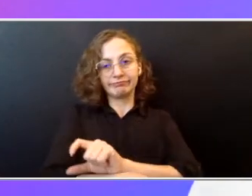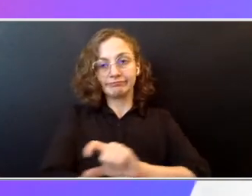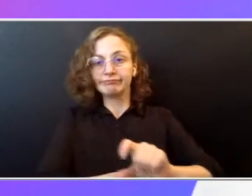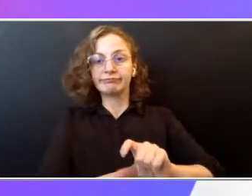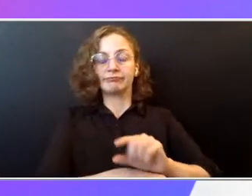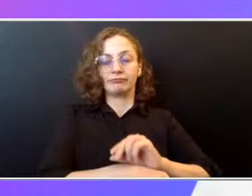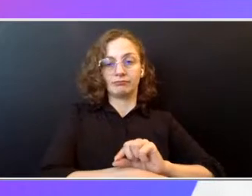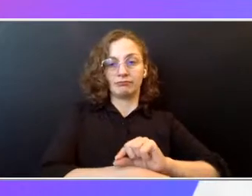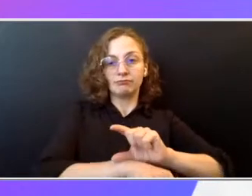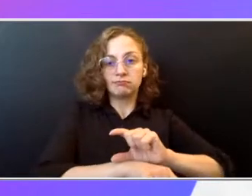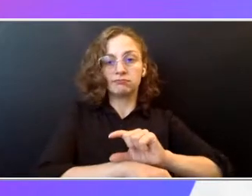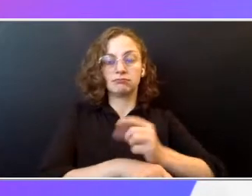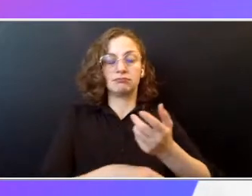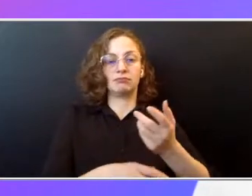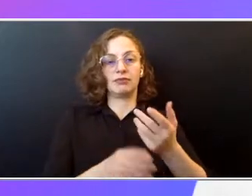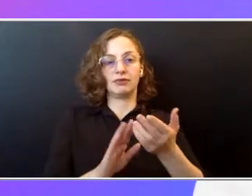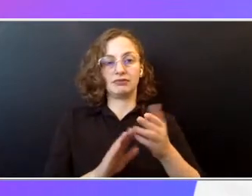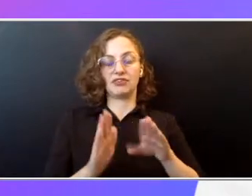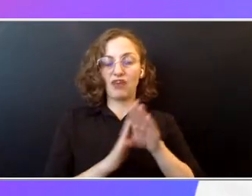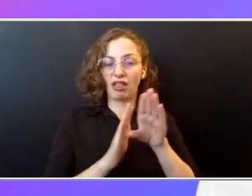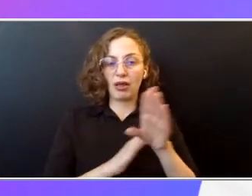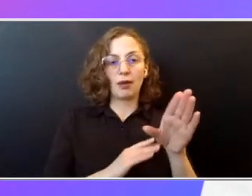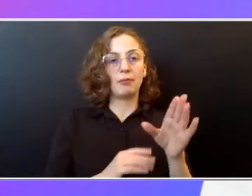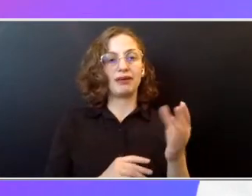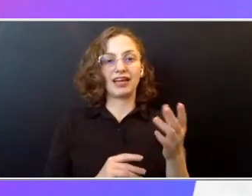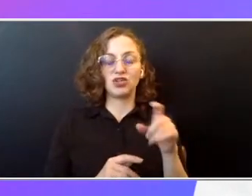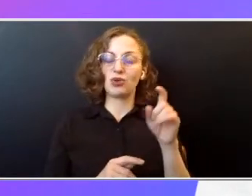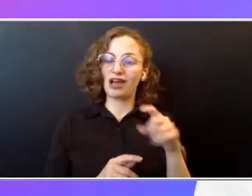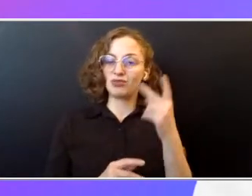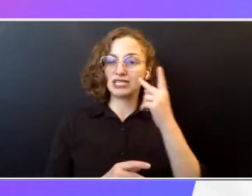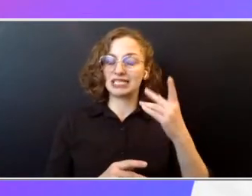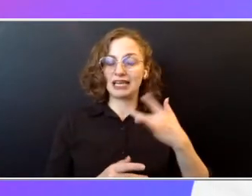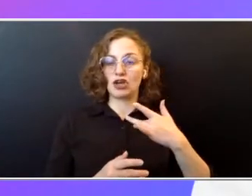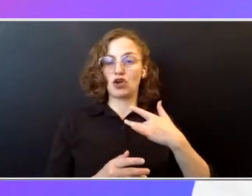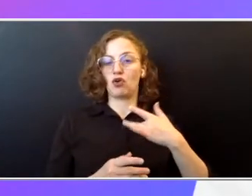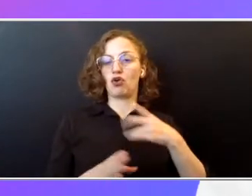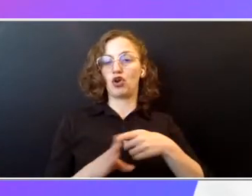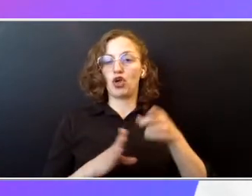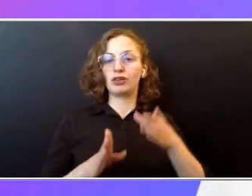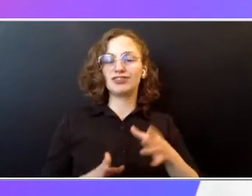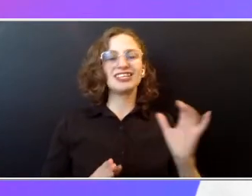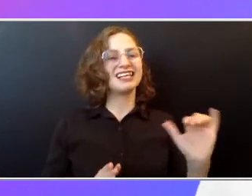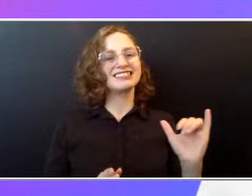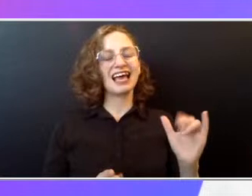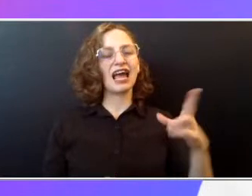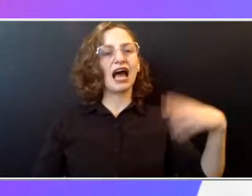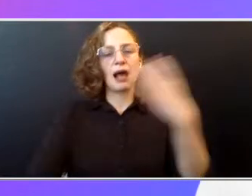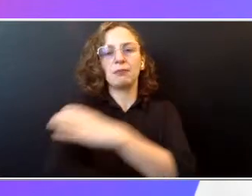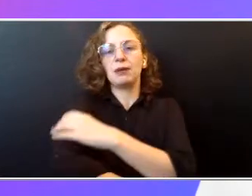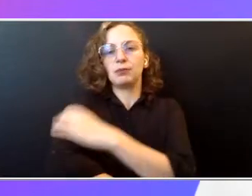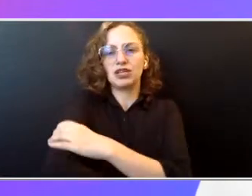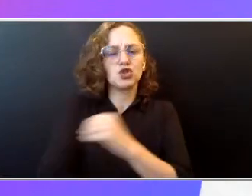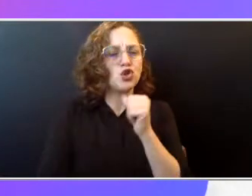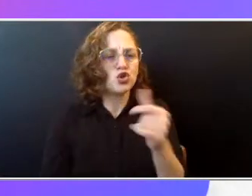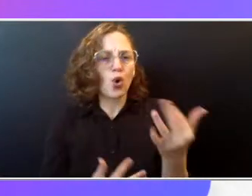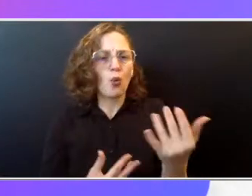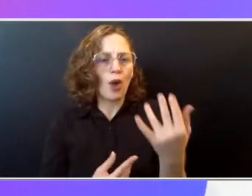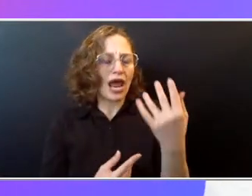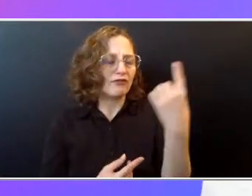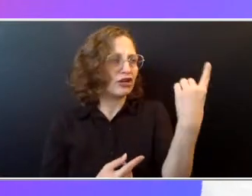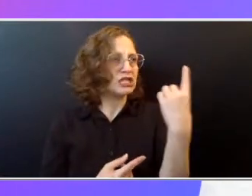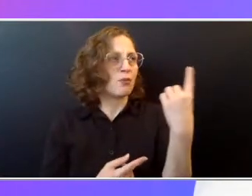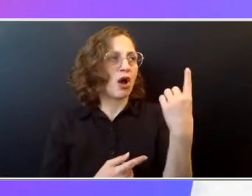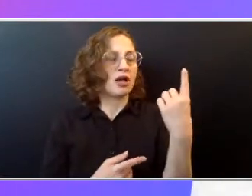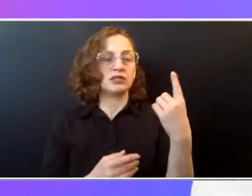like someone with hypertension. You don't wait till someone develops heart failure or kidney failure from hypertension. You treat them right